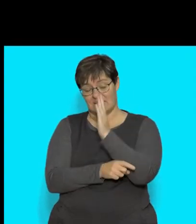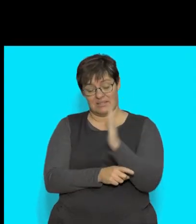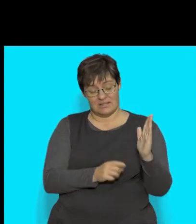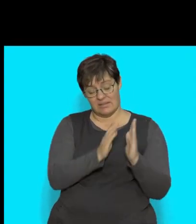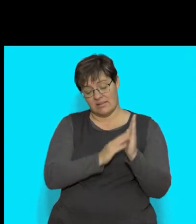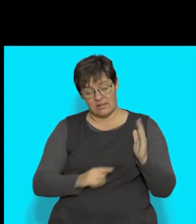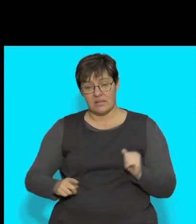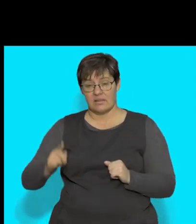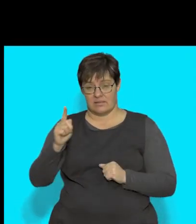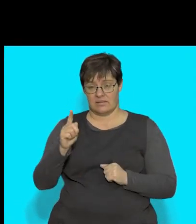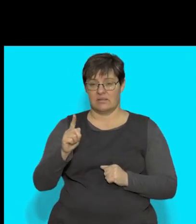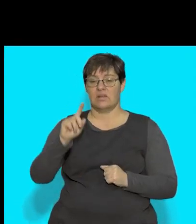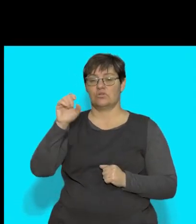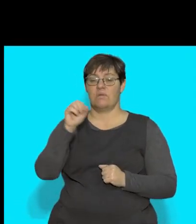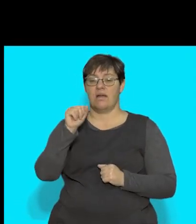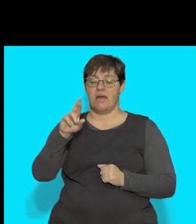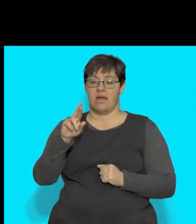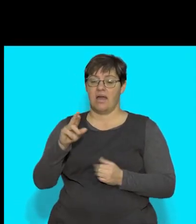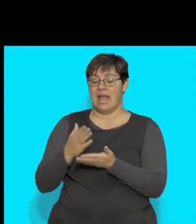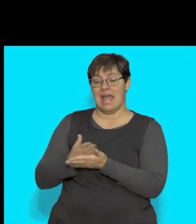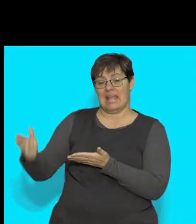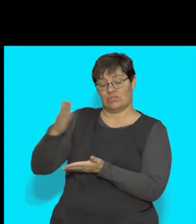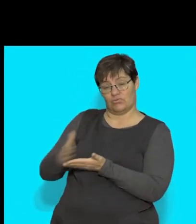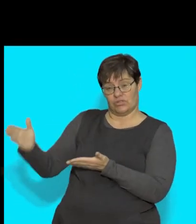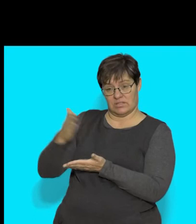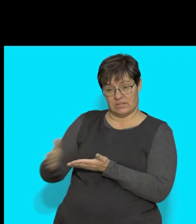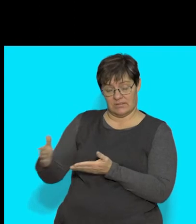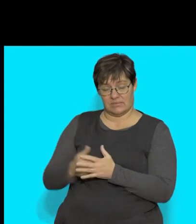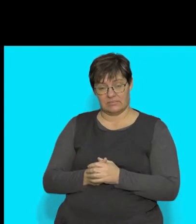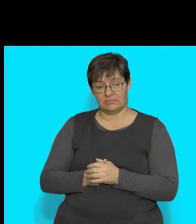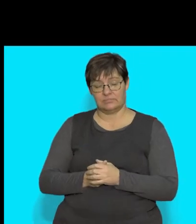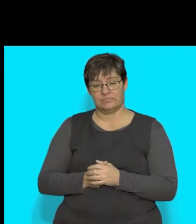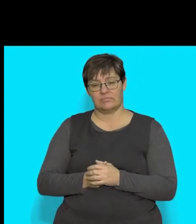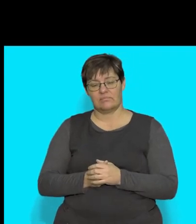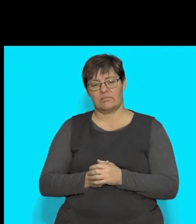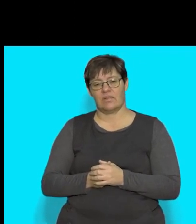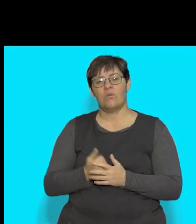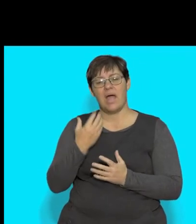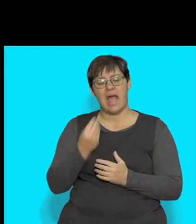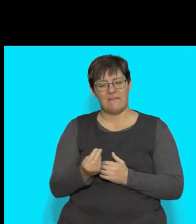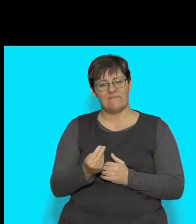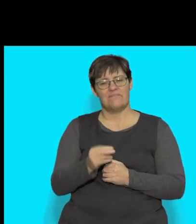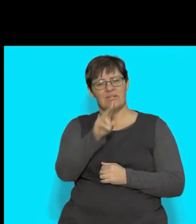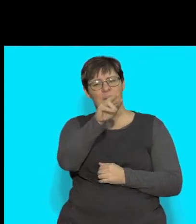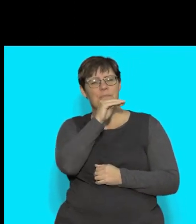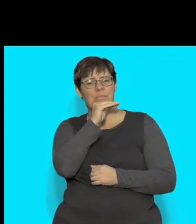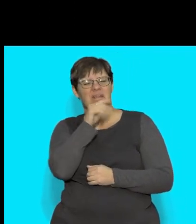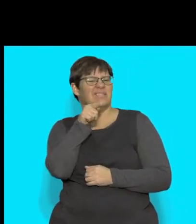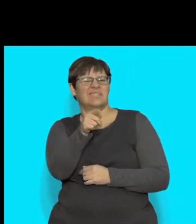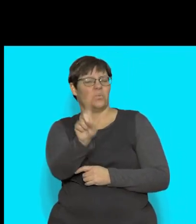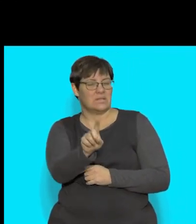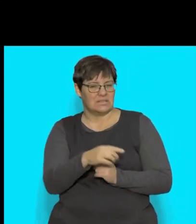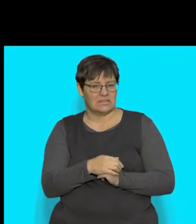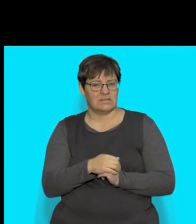look at now is called tubular excretion. Now, if we have a look at the definition of what